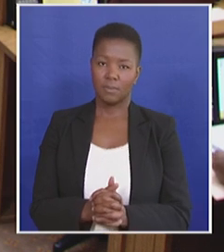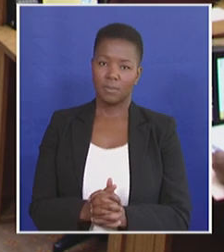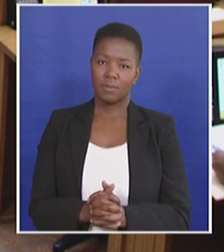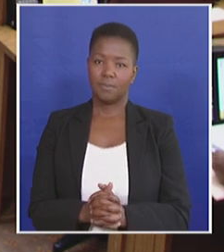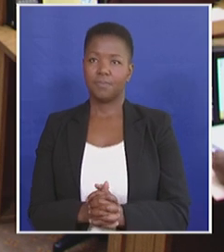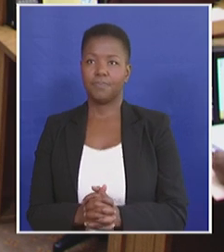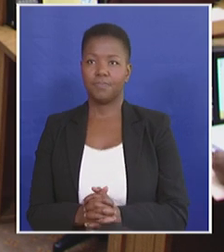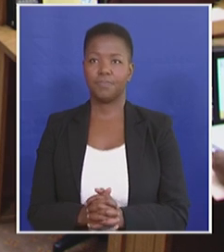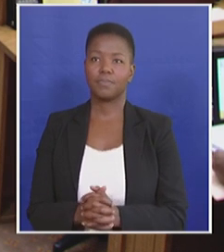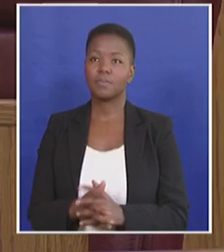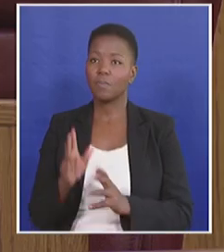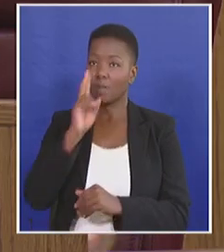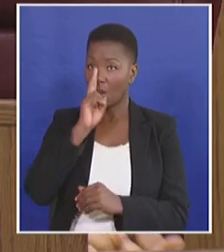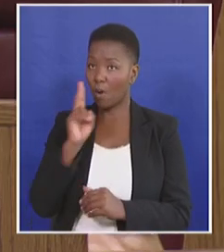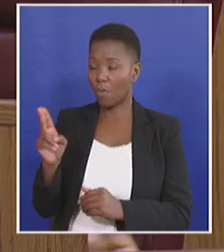the Honorable Member Mukwena,